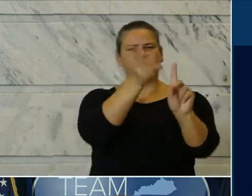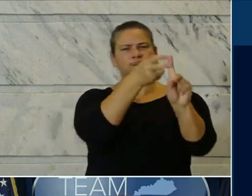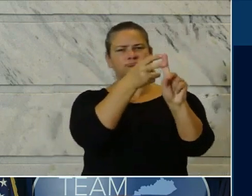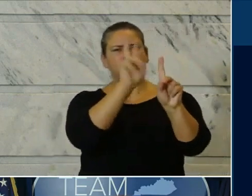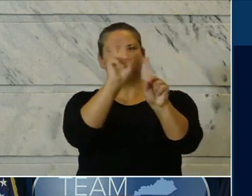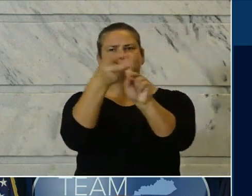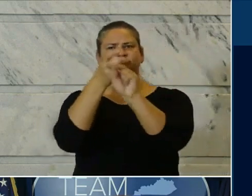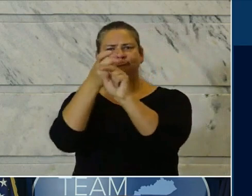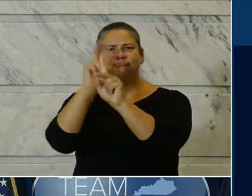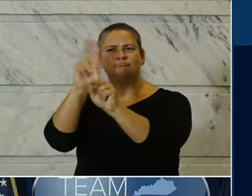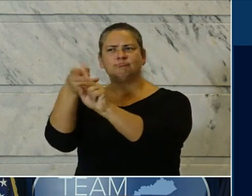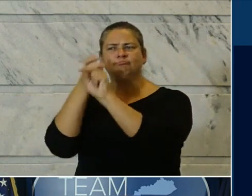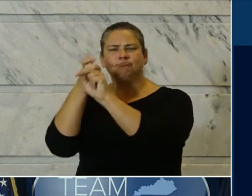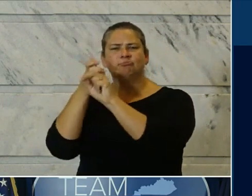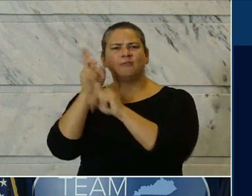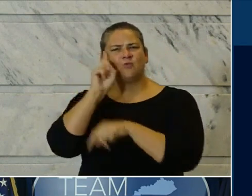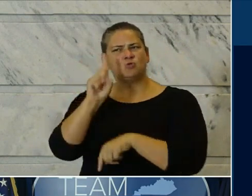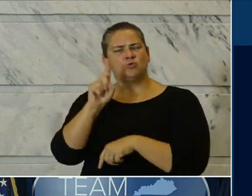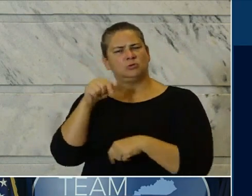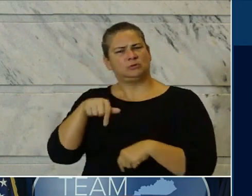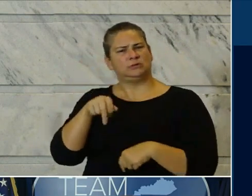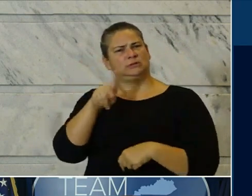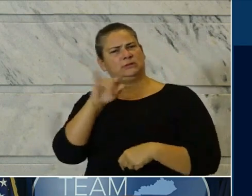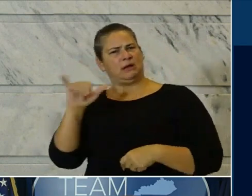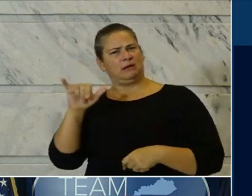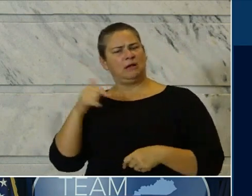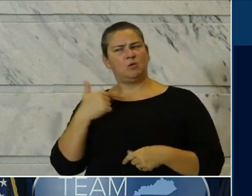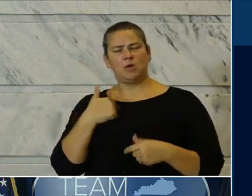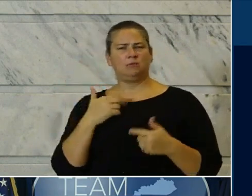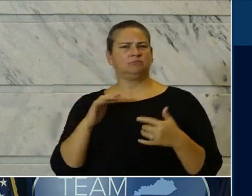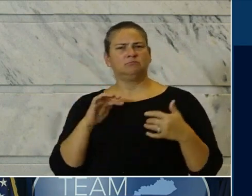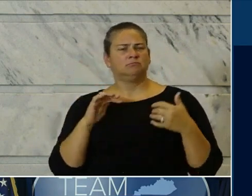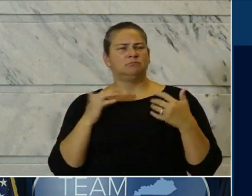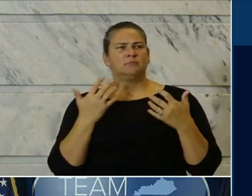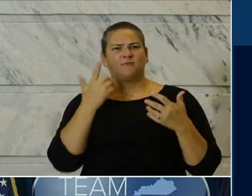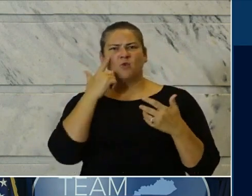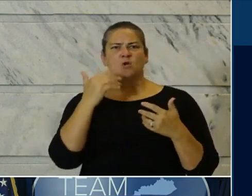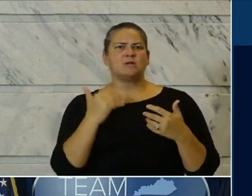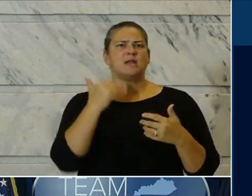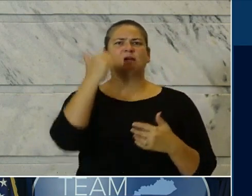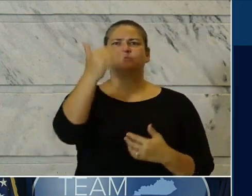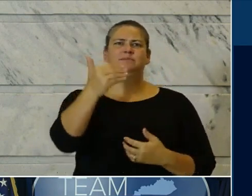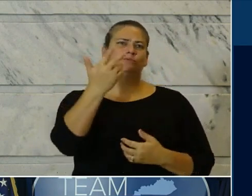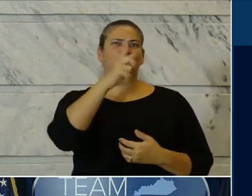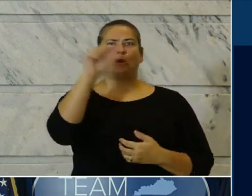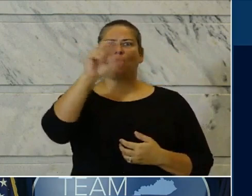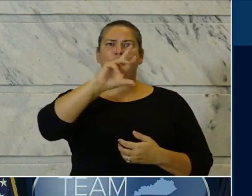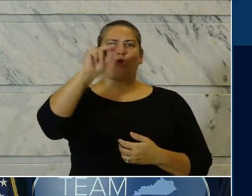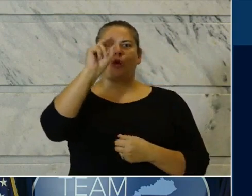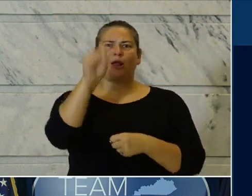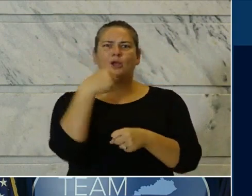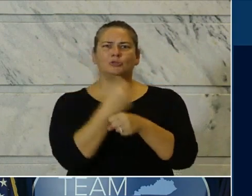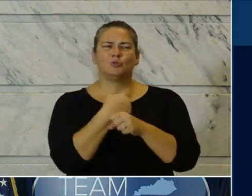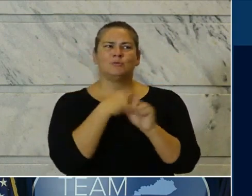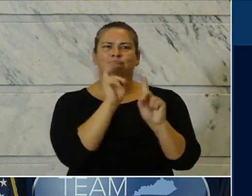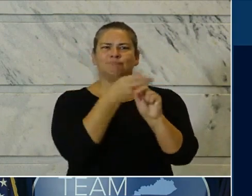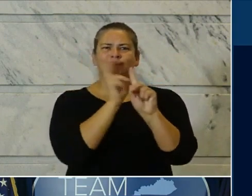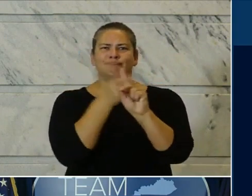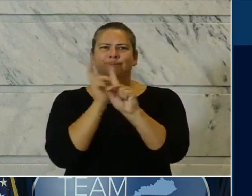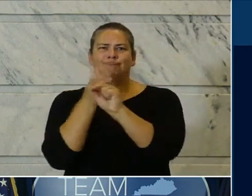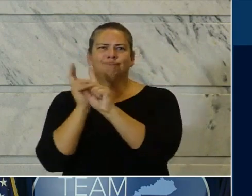compete in this next 10, 20, even 30 years. So today, I'd like to congratulate